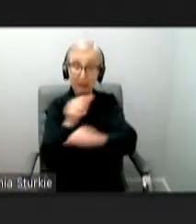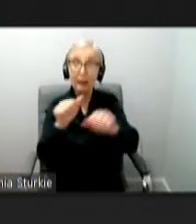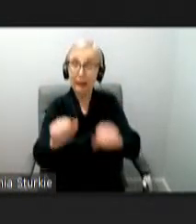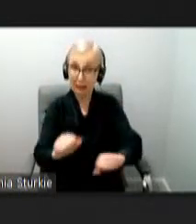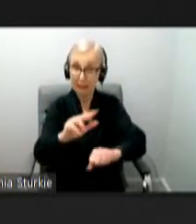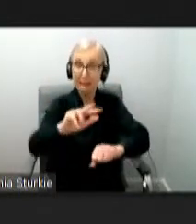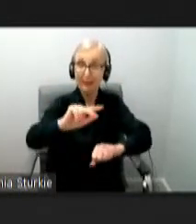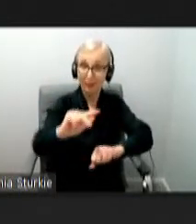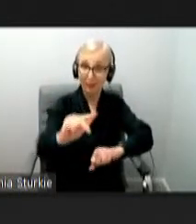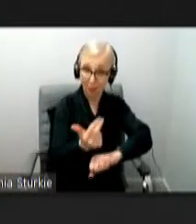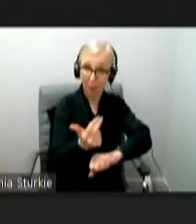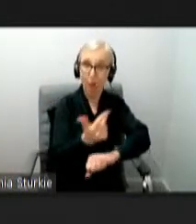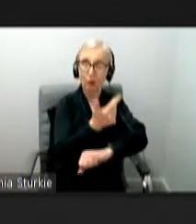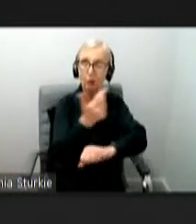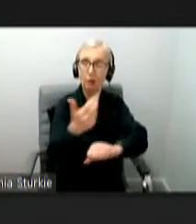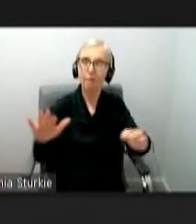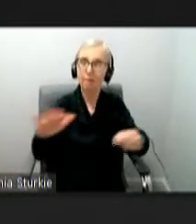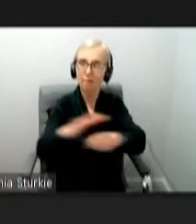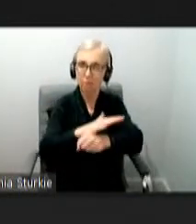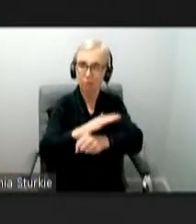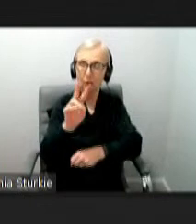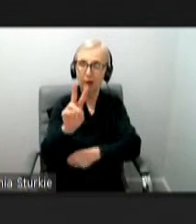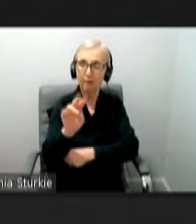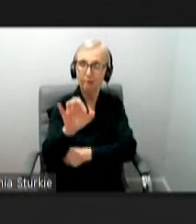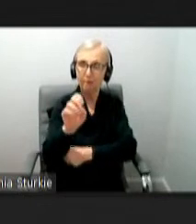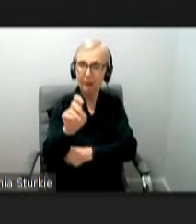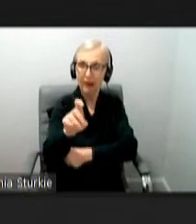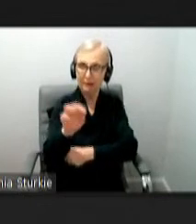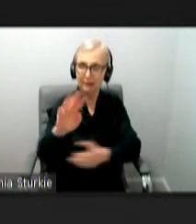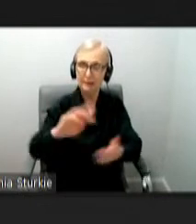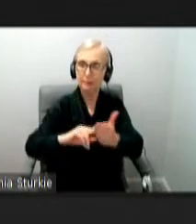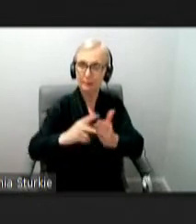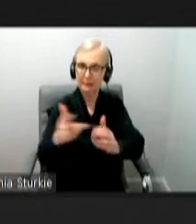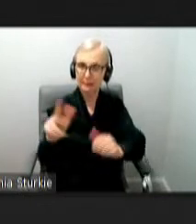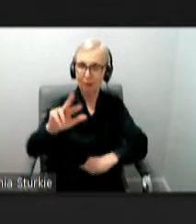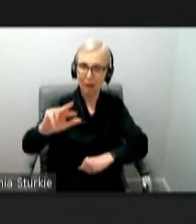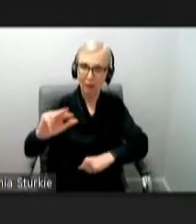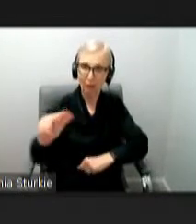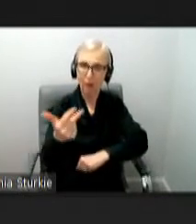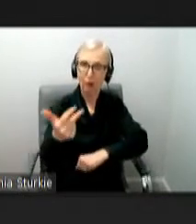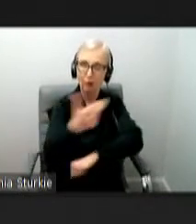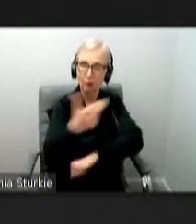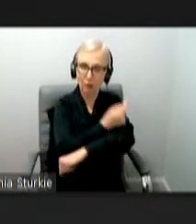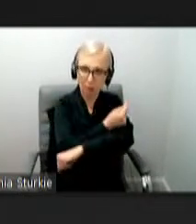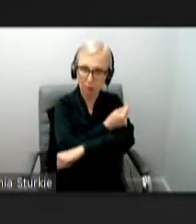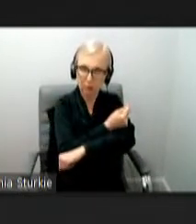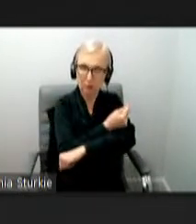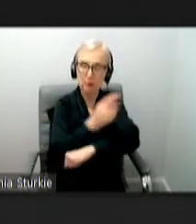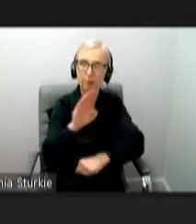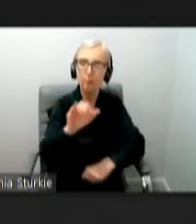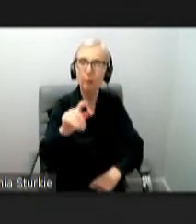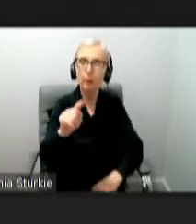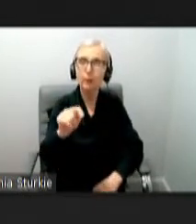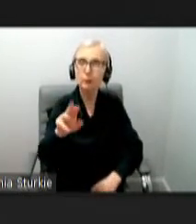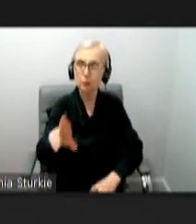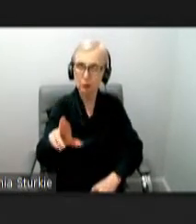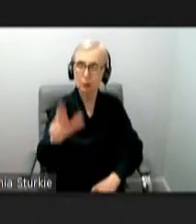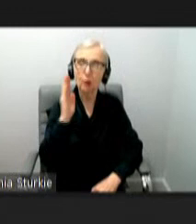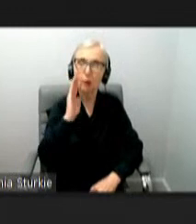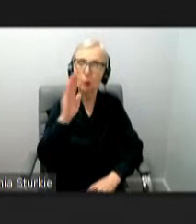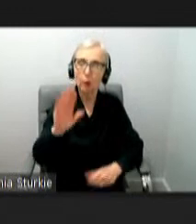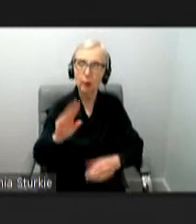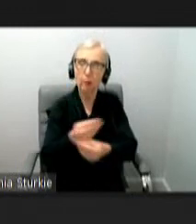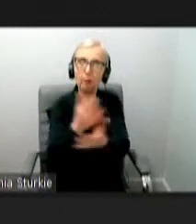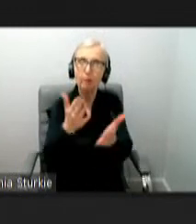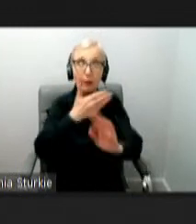dose, that means they've received that booster dose of vaccine. And we know that having received that 3rd dose or booster dose is really what's going to provide